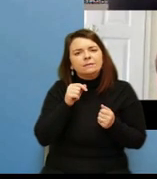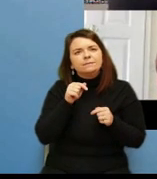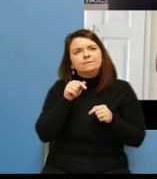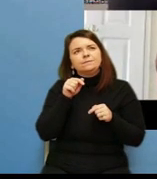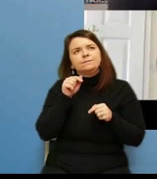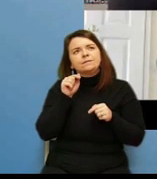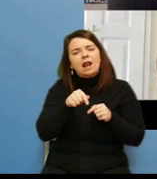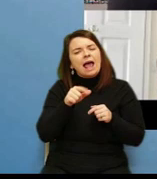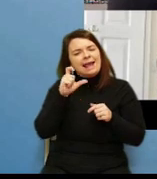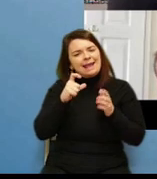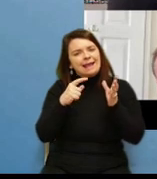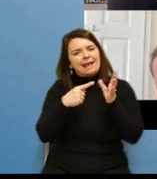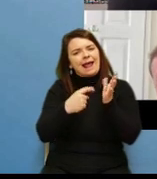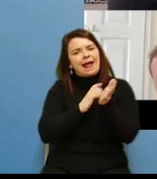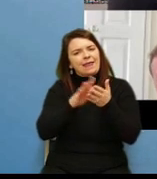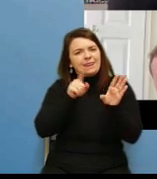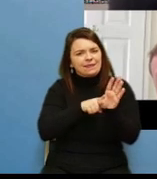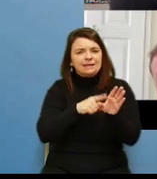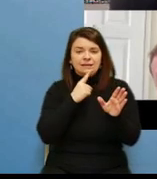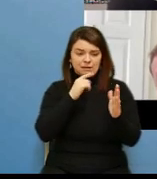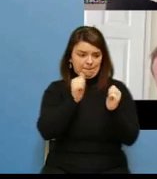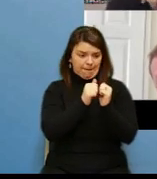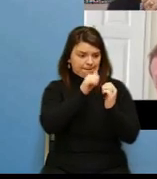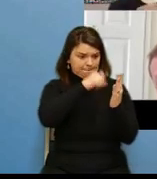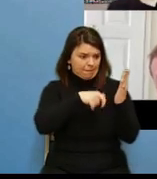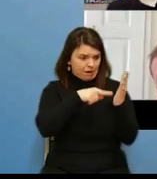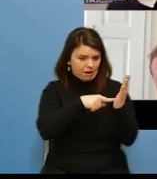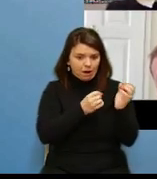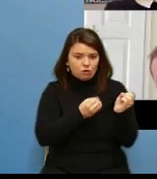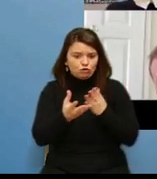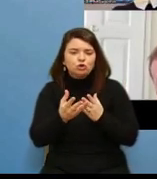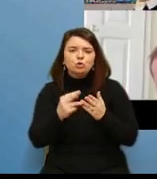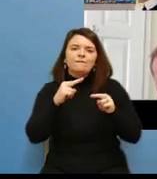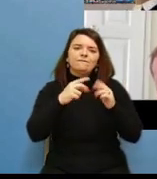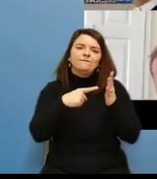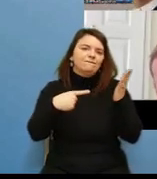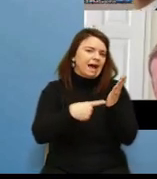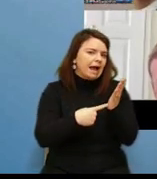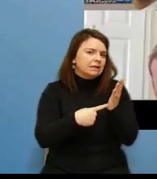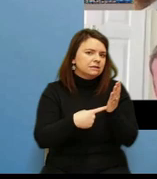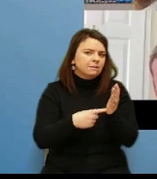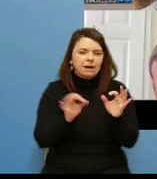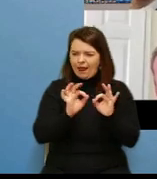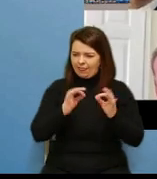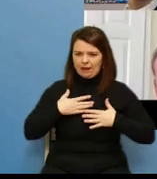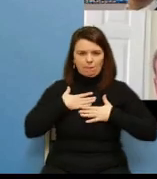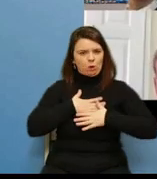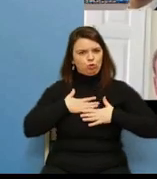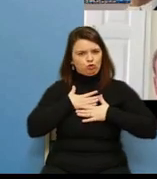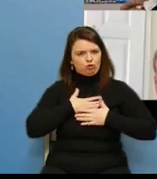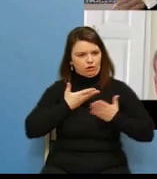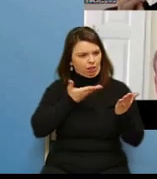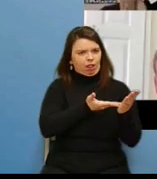yet that paper, it produced, as Kathy just said, produced the factual rebuttal, but not at